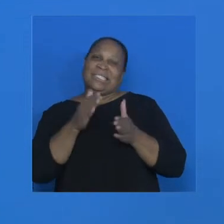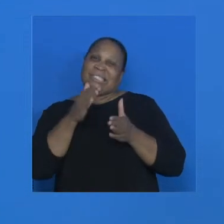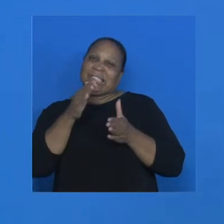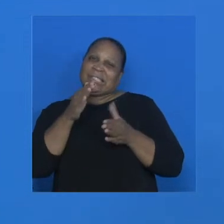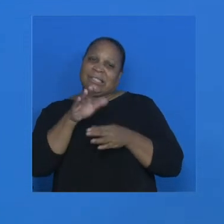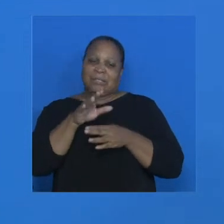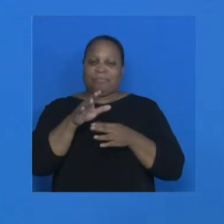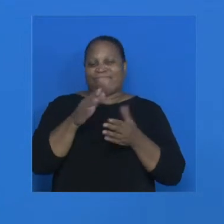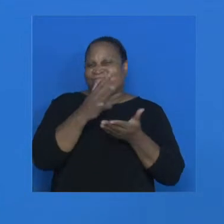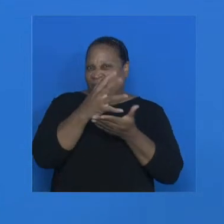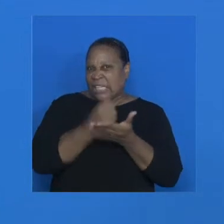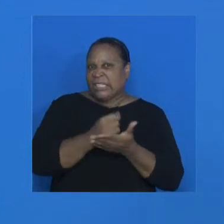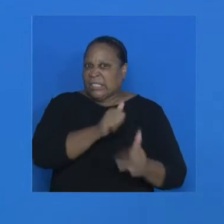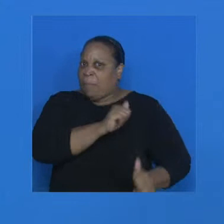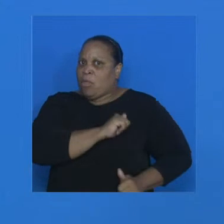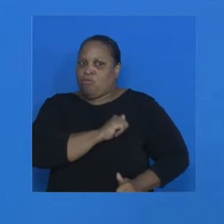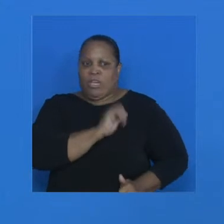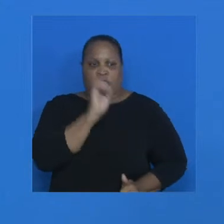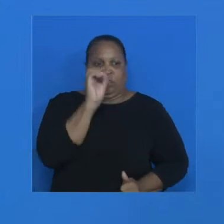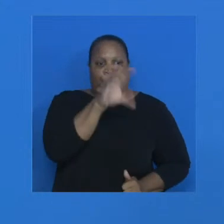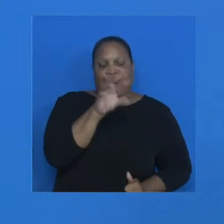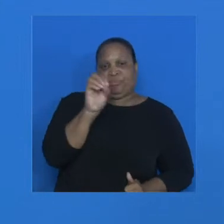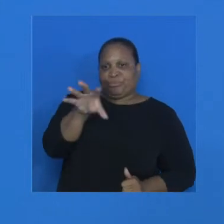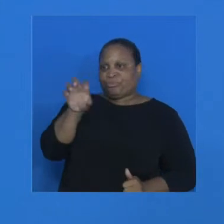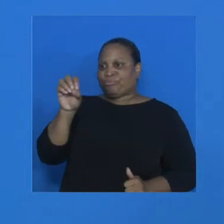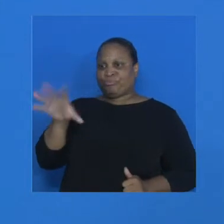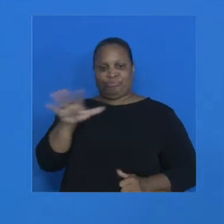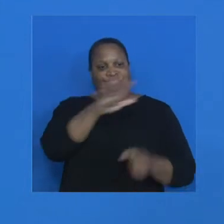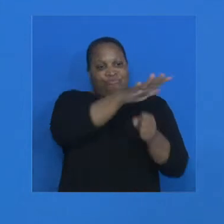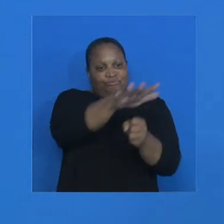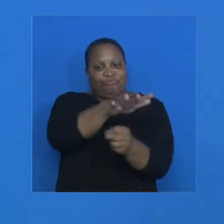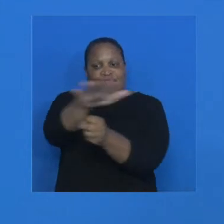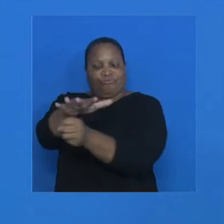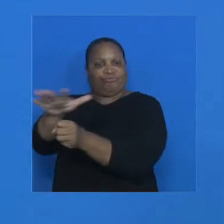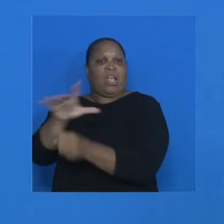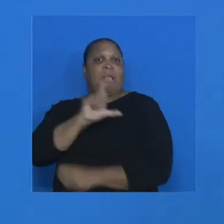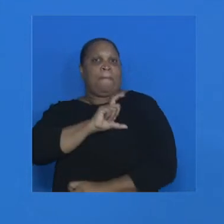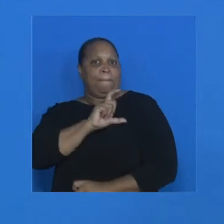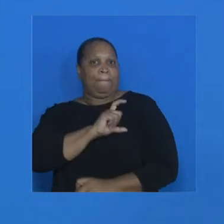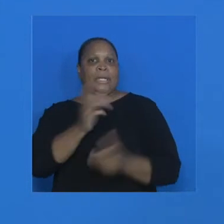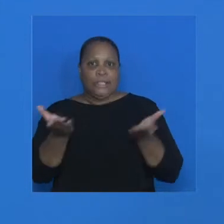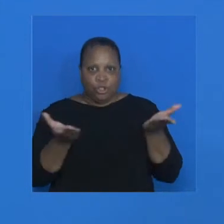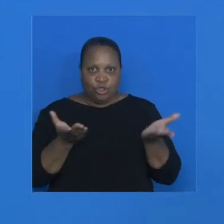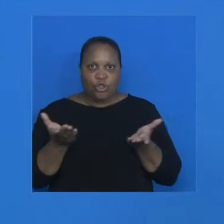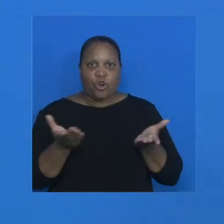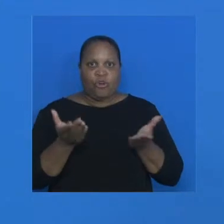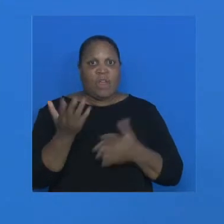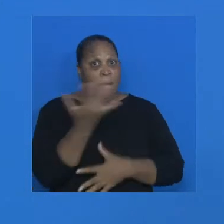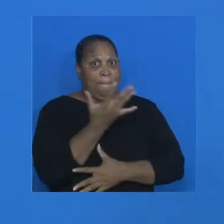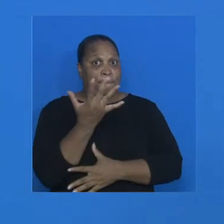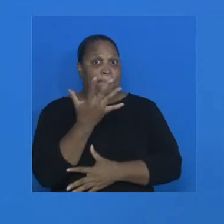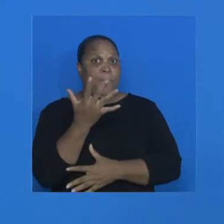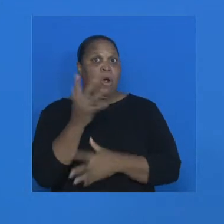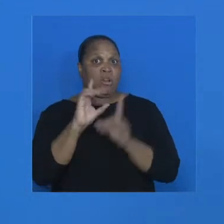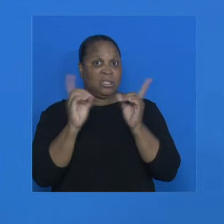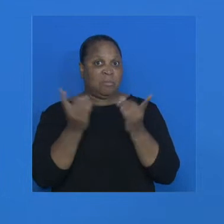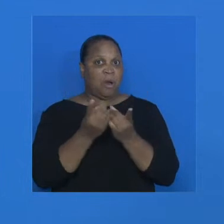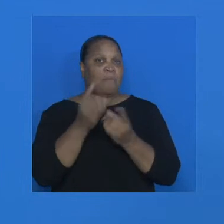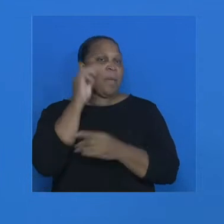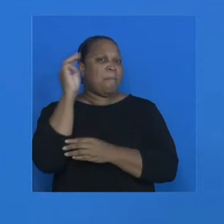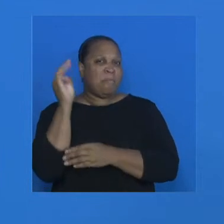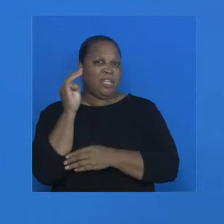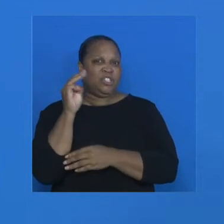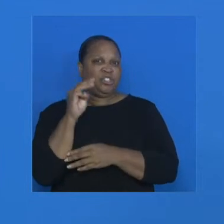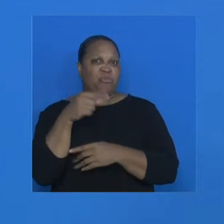embodiment of the Royal Bermuda Regiment, and the Bermuda Police Service, the Parks Department, and the Ministry of